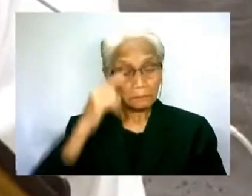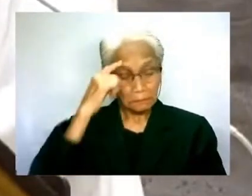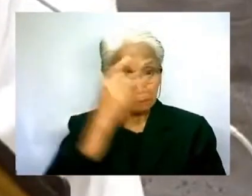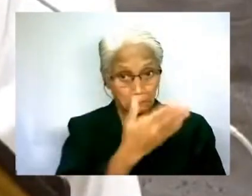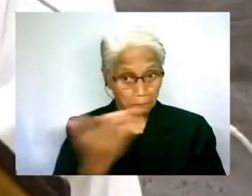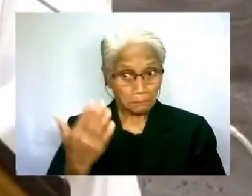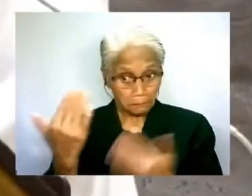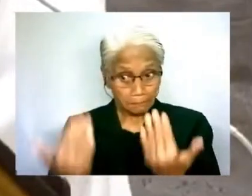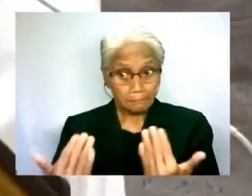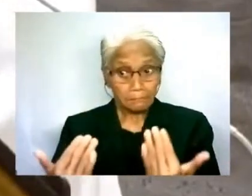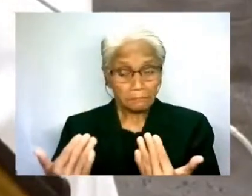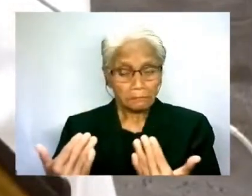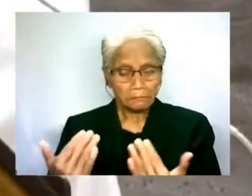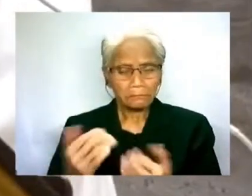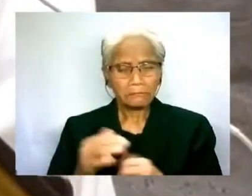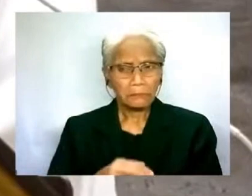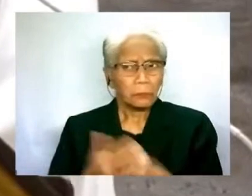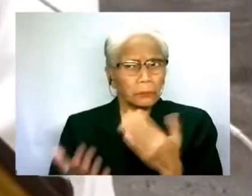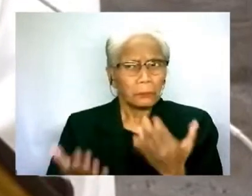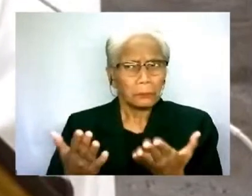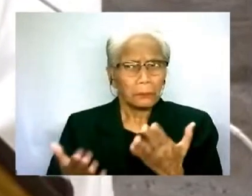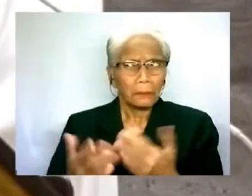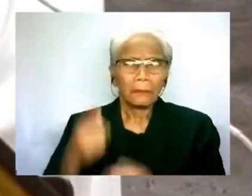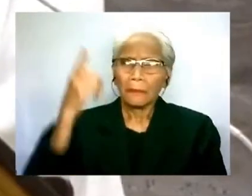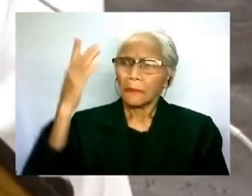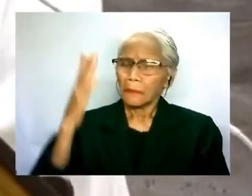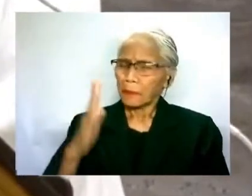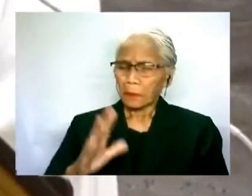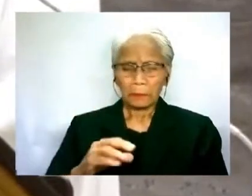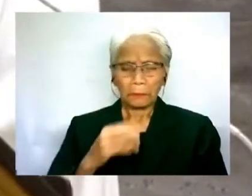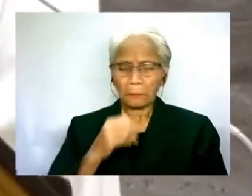Maybe God will not give you treasures